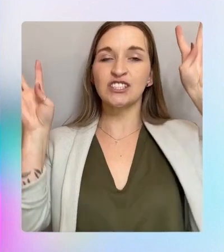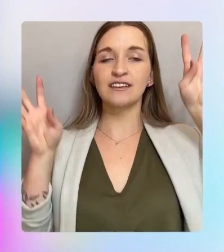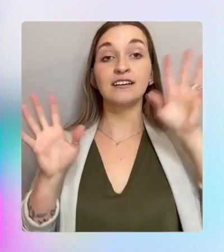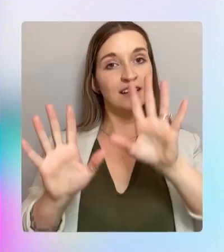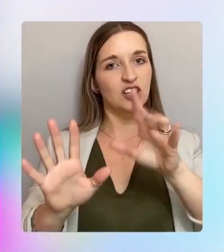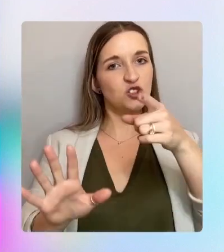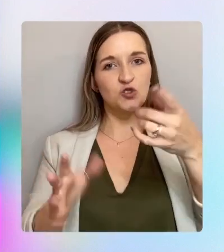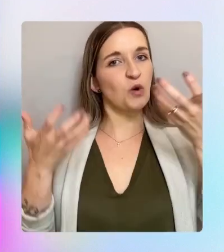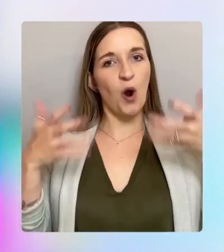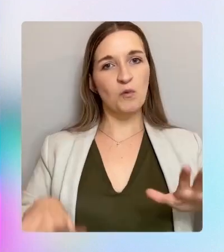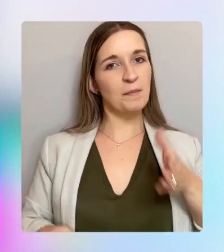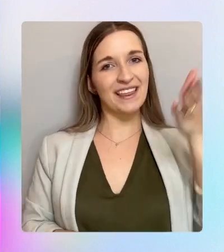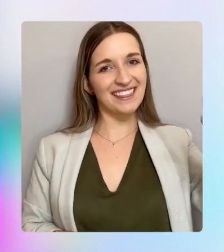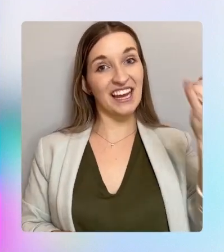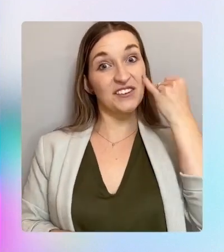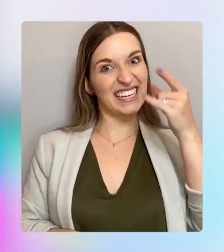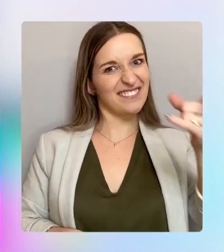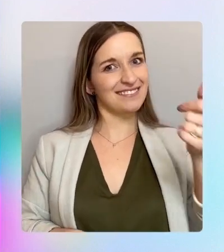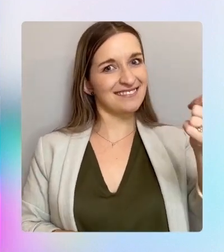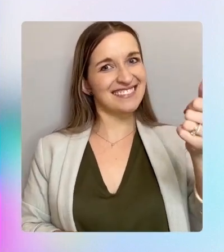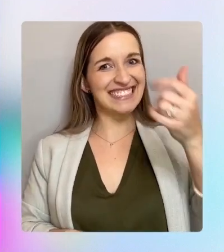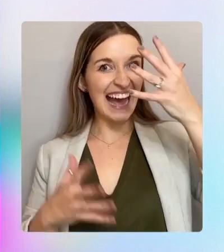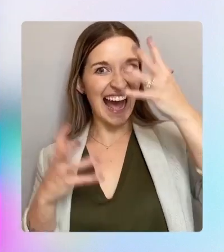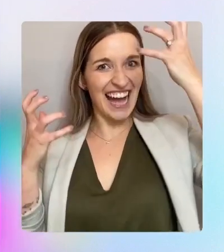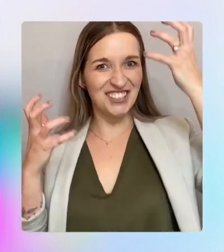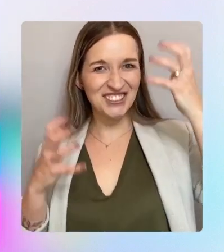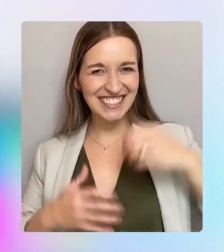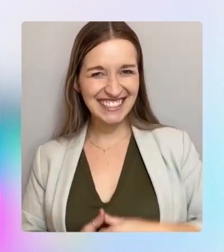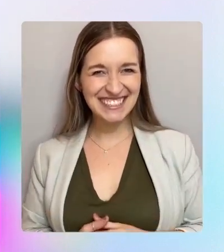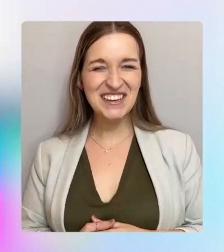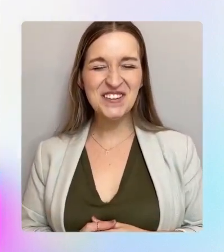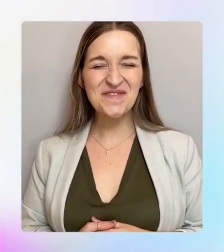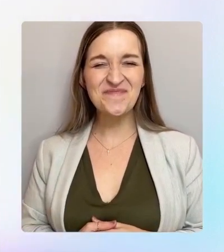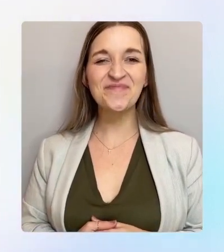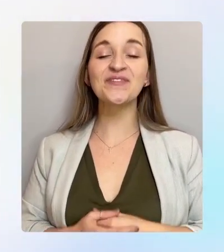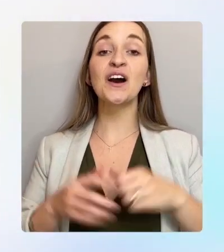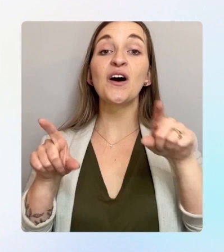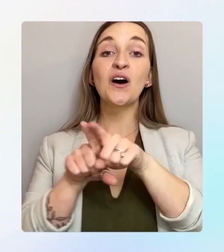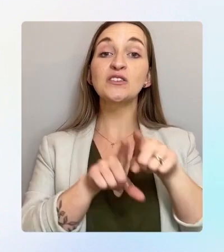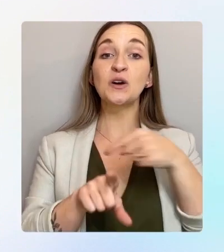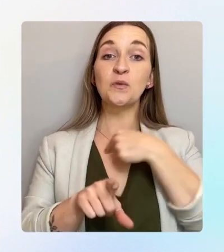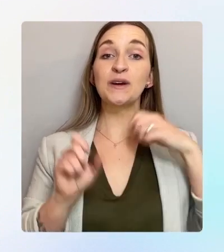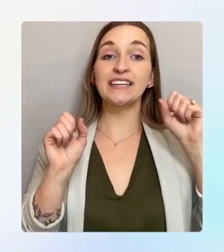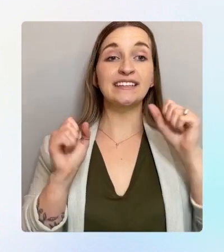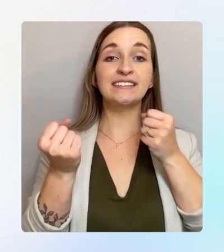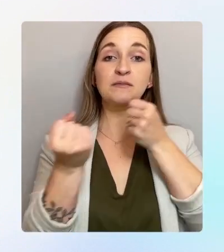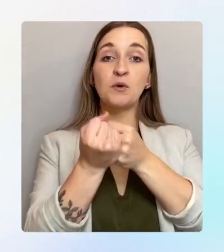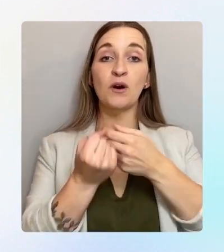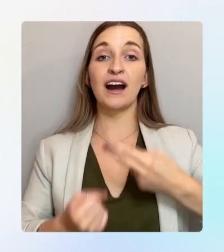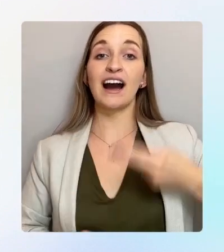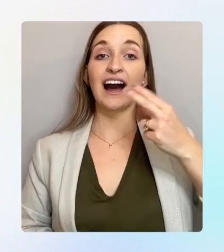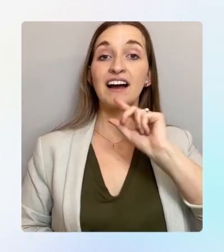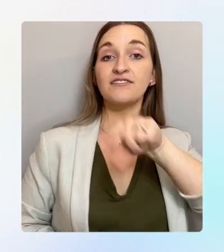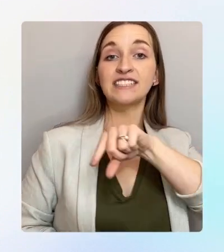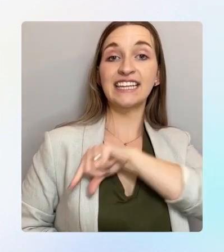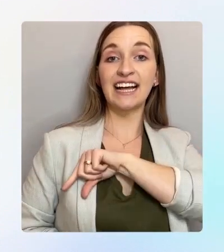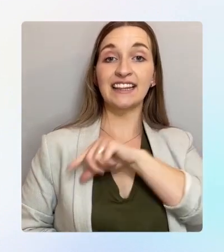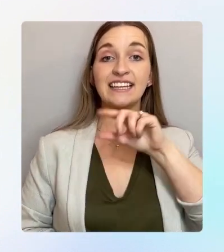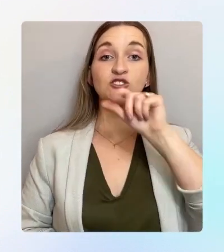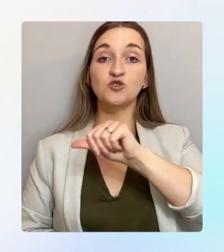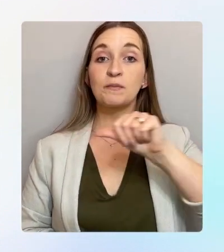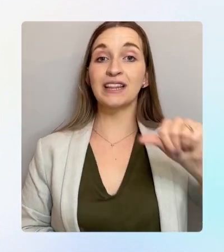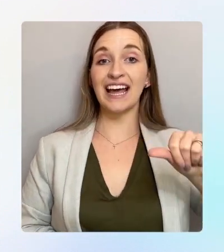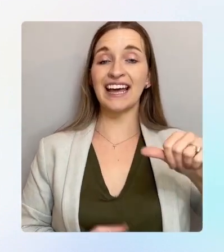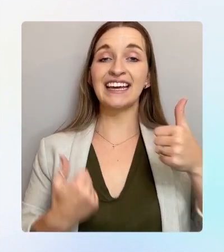she's angry. But you know what? You don't want to be there when that happens. Of course, we can also support